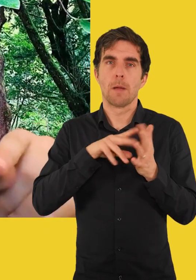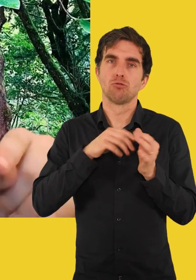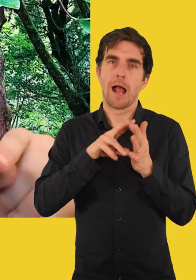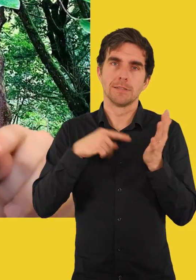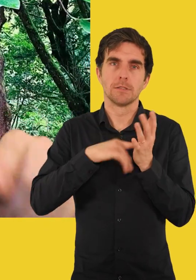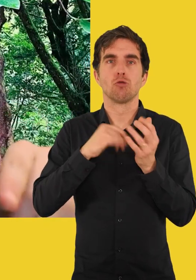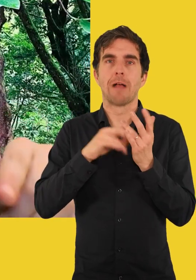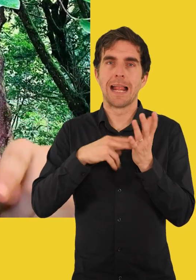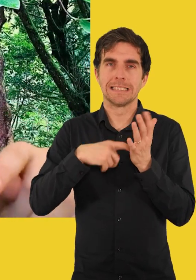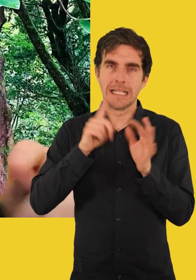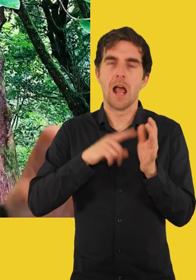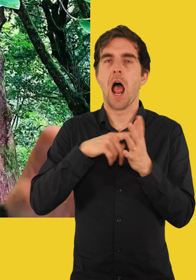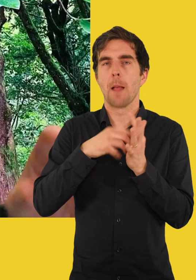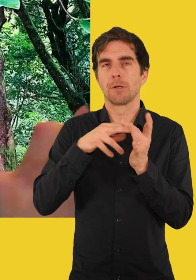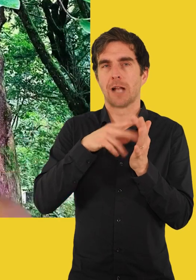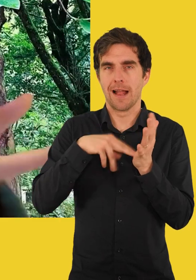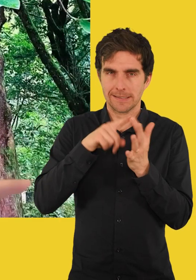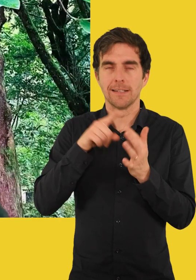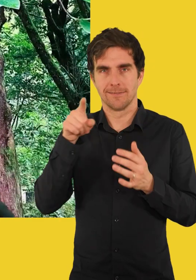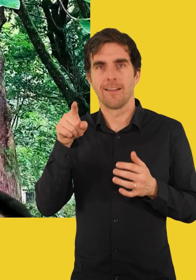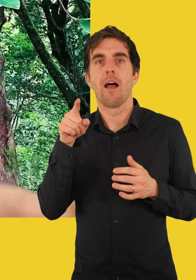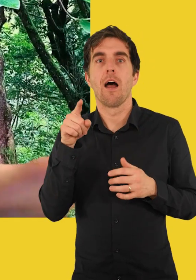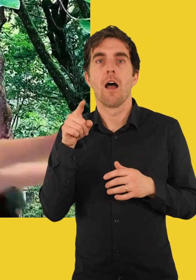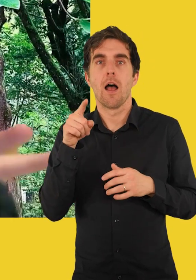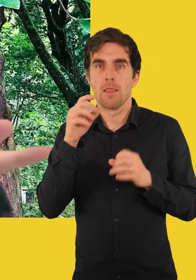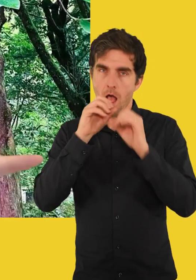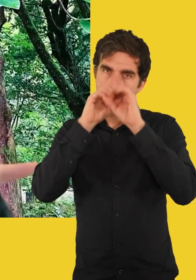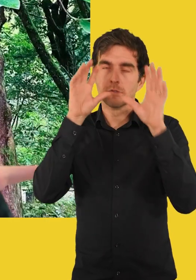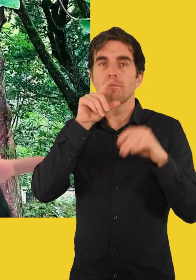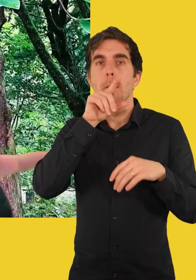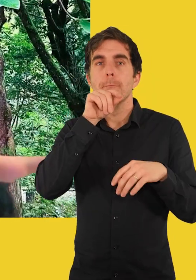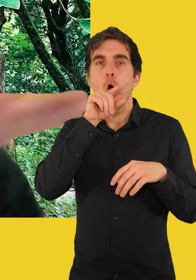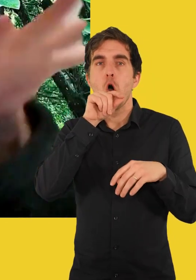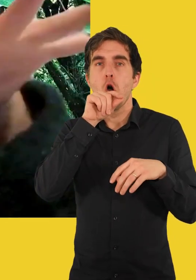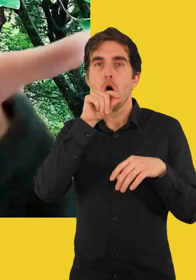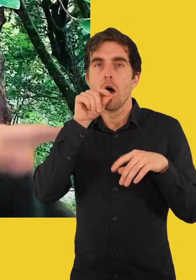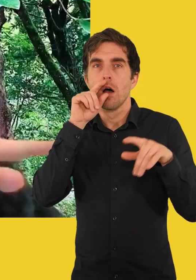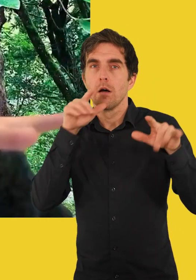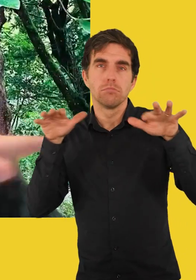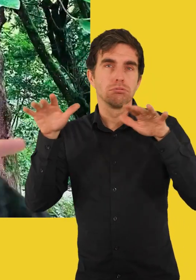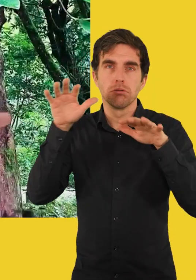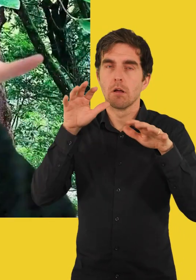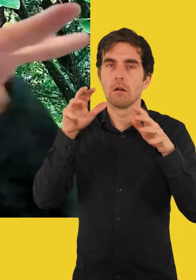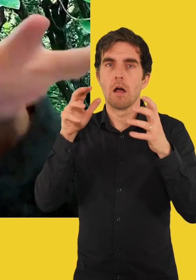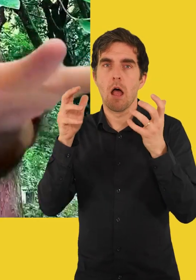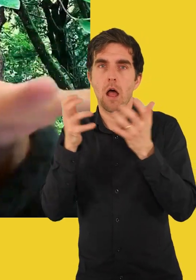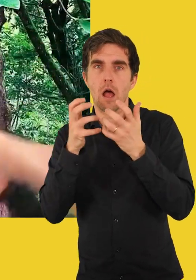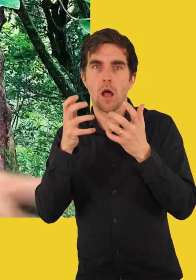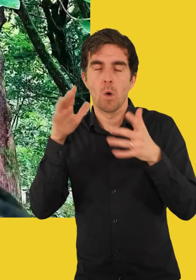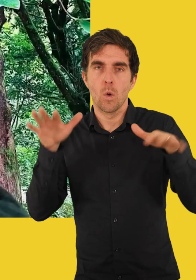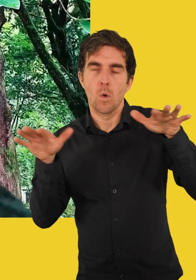by Adrienne Marie Brown, and this idea of bird murmurations, and that actually you can choose how much you